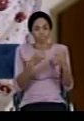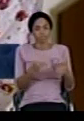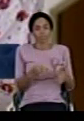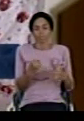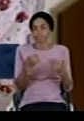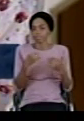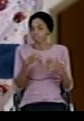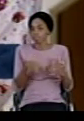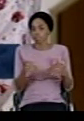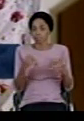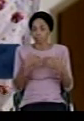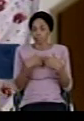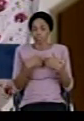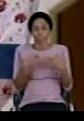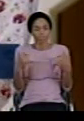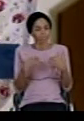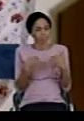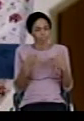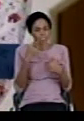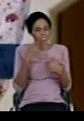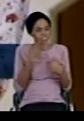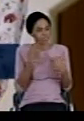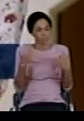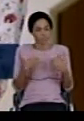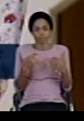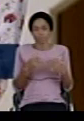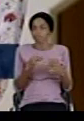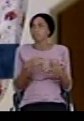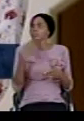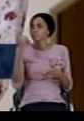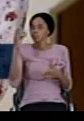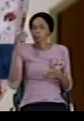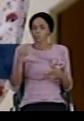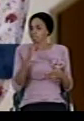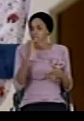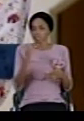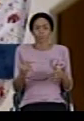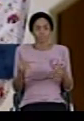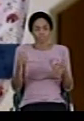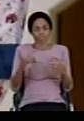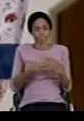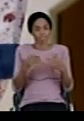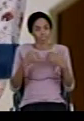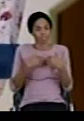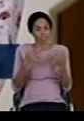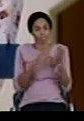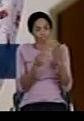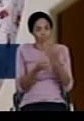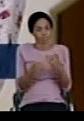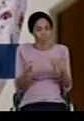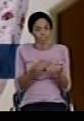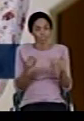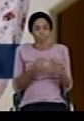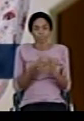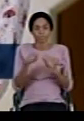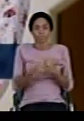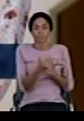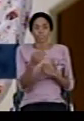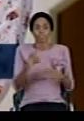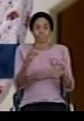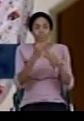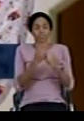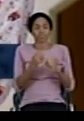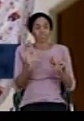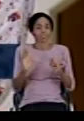God that I can't, what's this chest pain? I can't start having chest pain in a program like this when everybody's receiving their miracles.